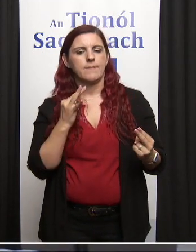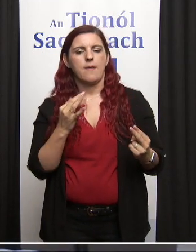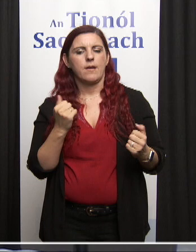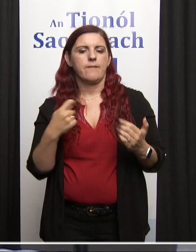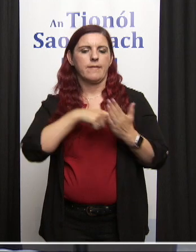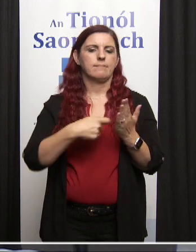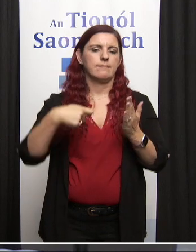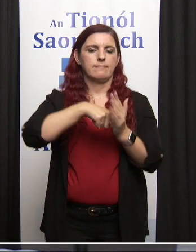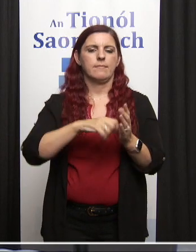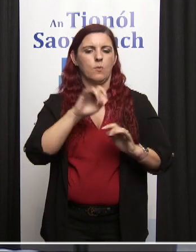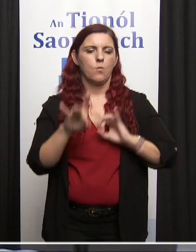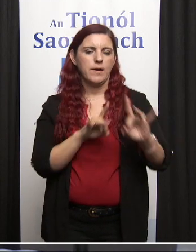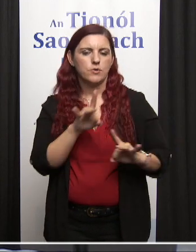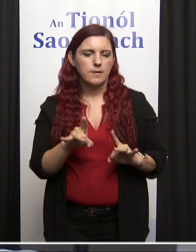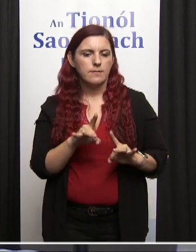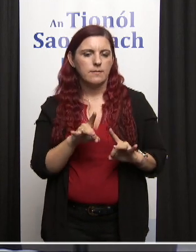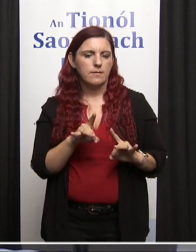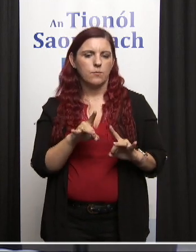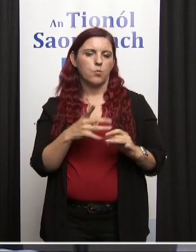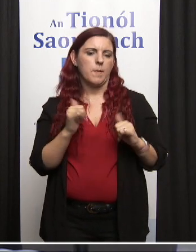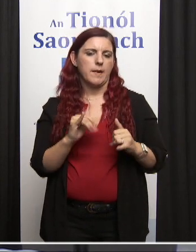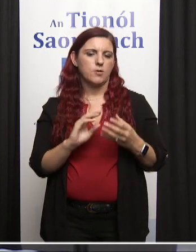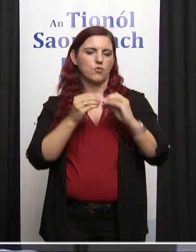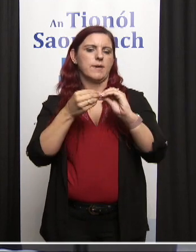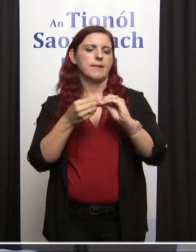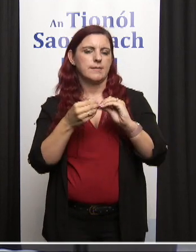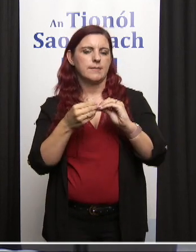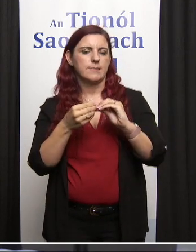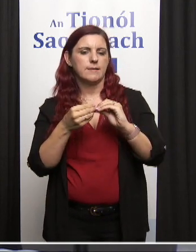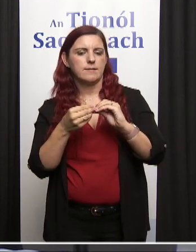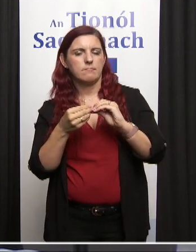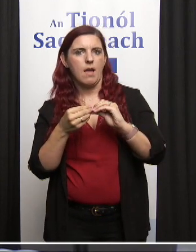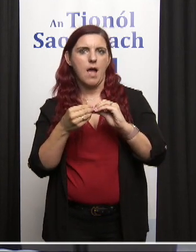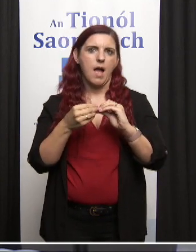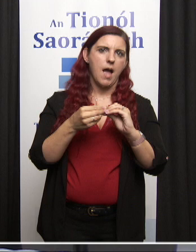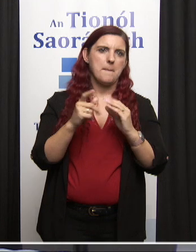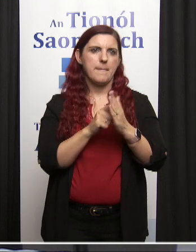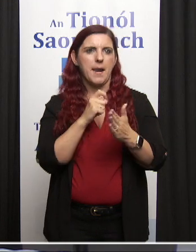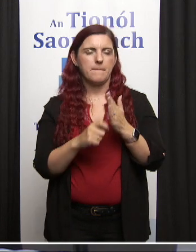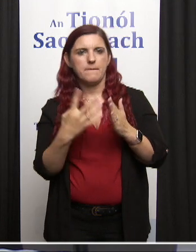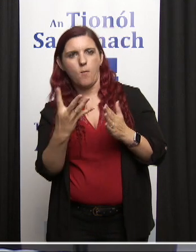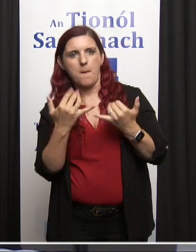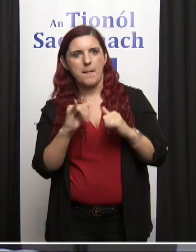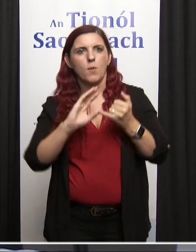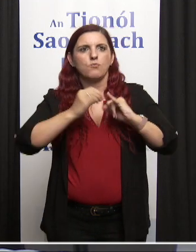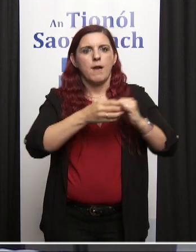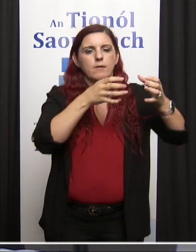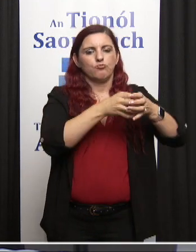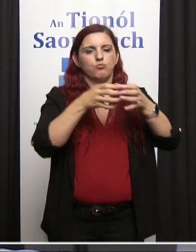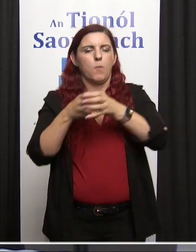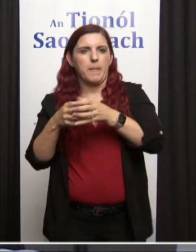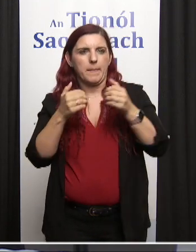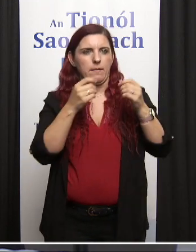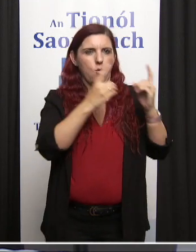additional questions, what is now ballot 3 might end up being 2 ballot papers. Perhaps we'll try and group them in order as well. But